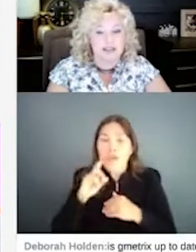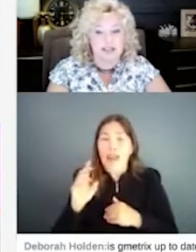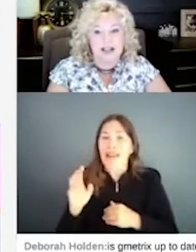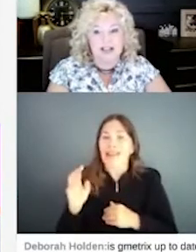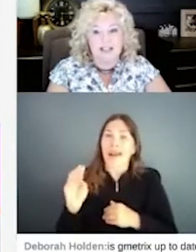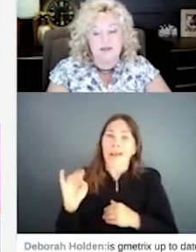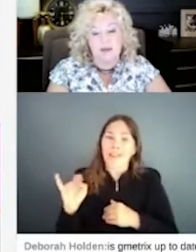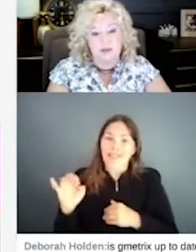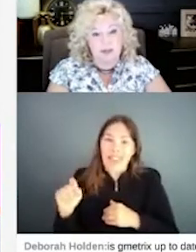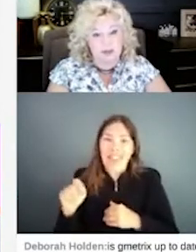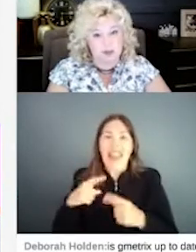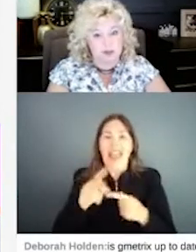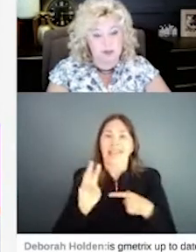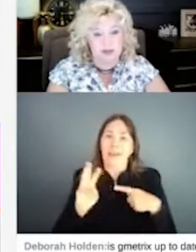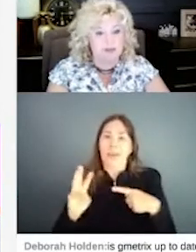at